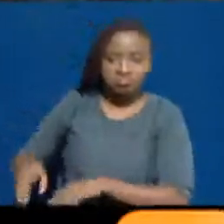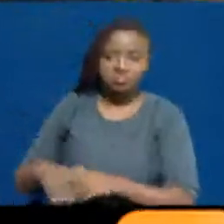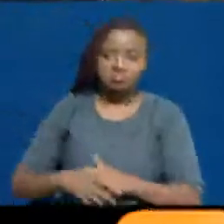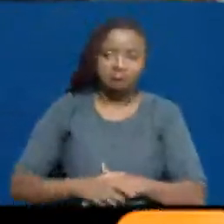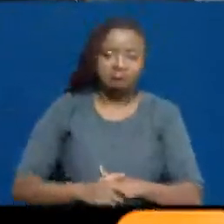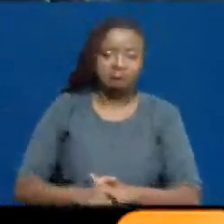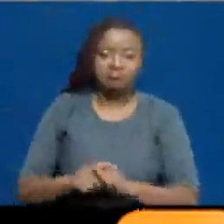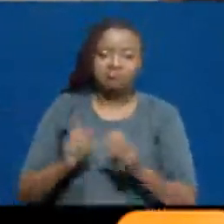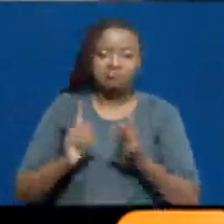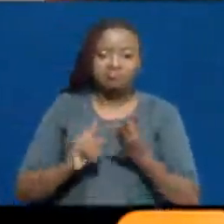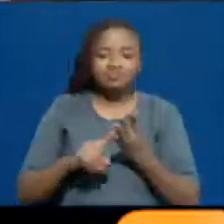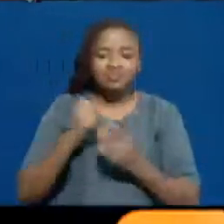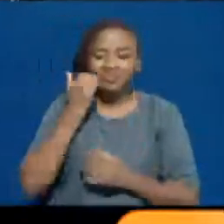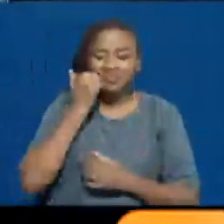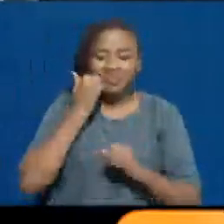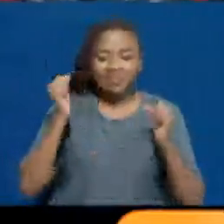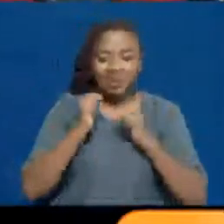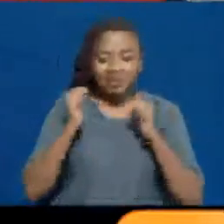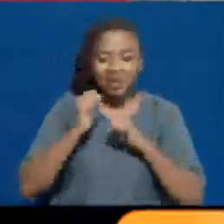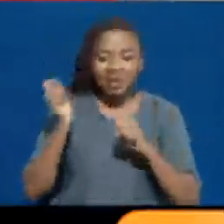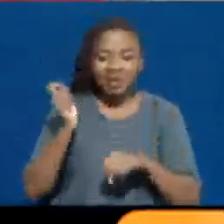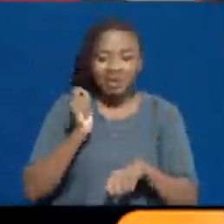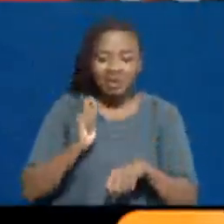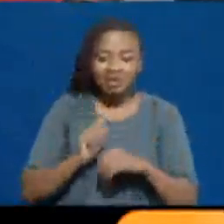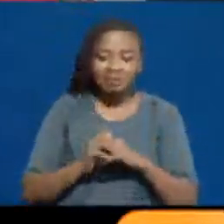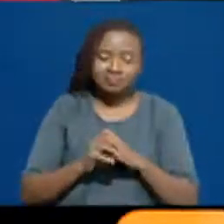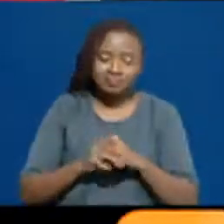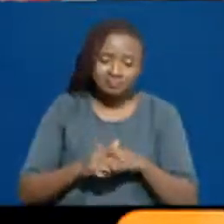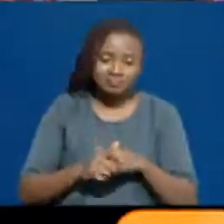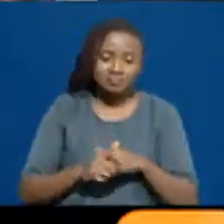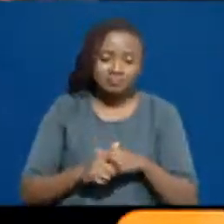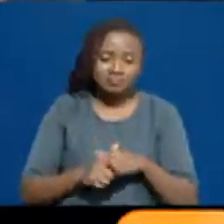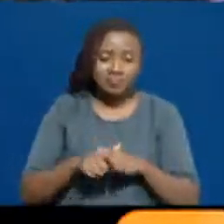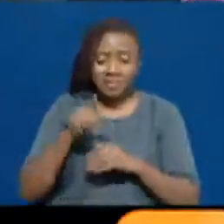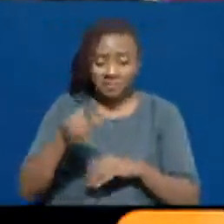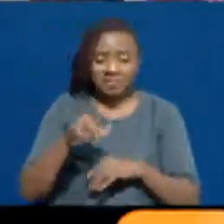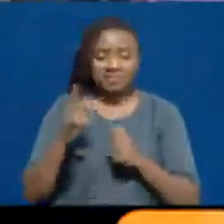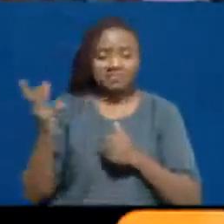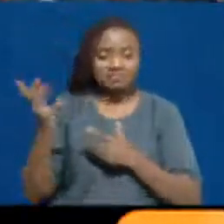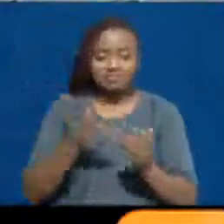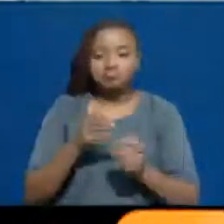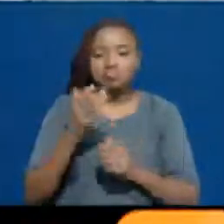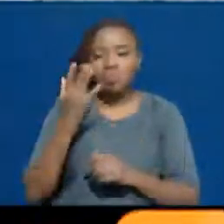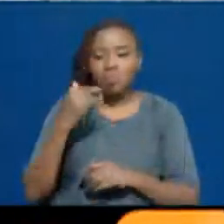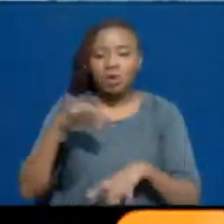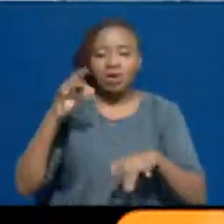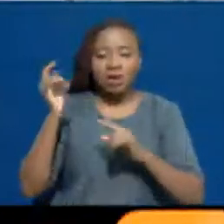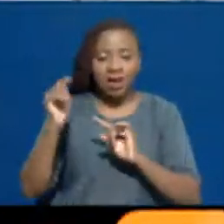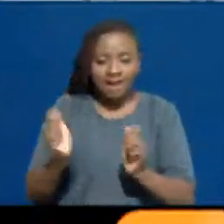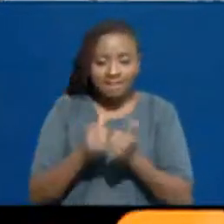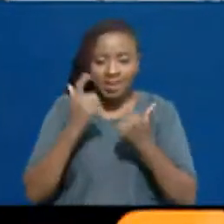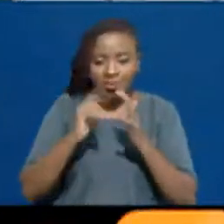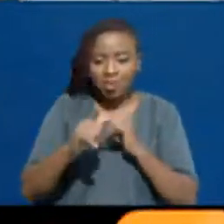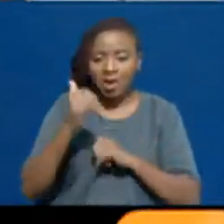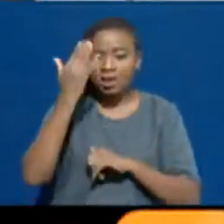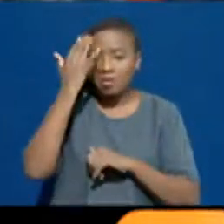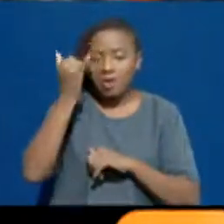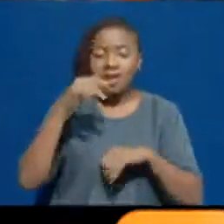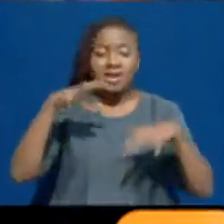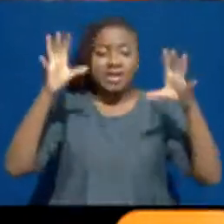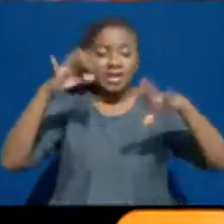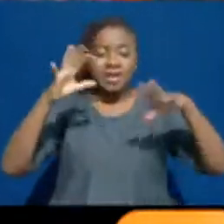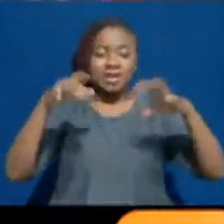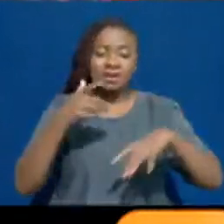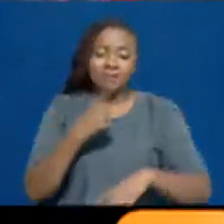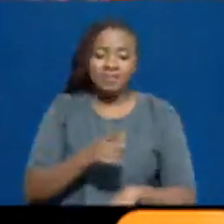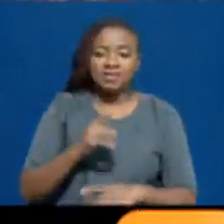diseases, malaria, you can see, always very much associated with lots of rain. So all these holistically has been calculated to be